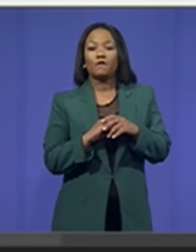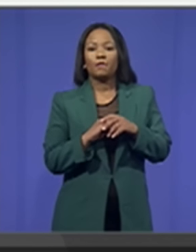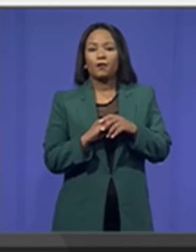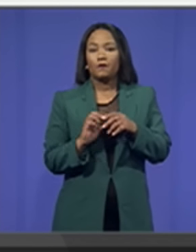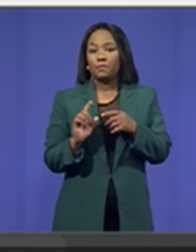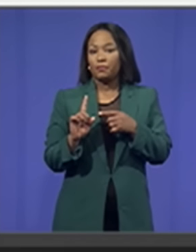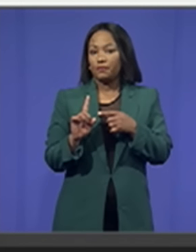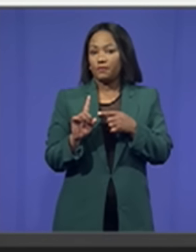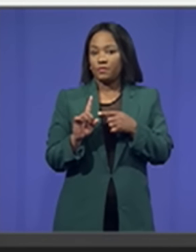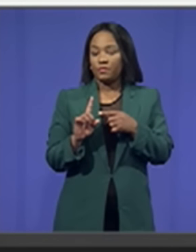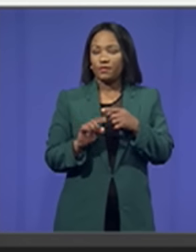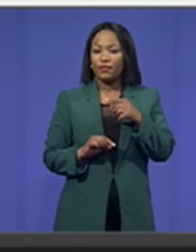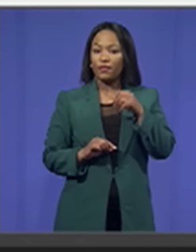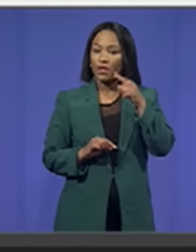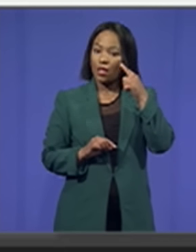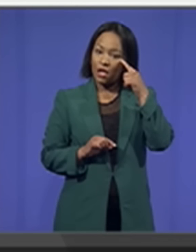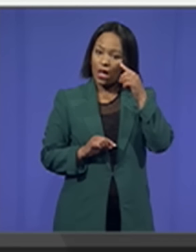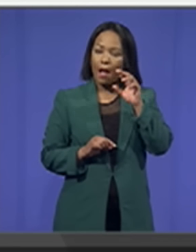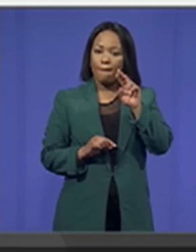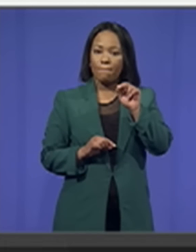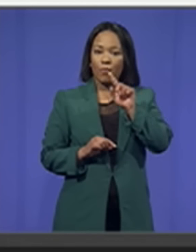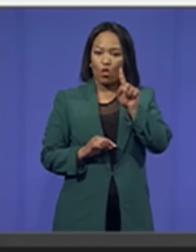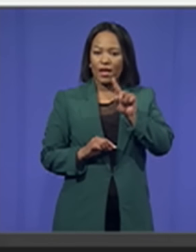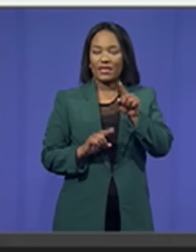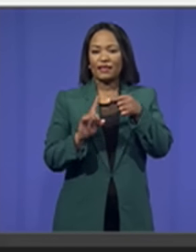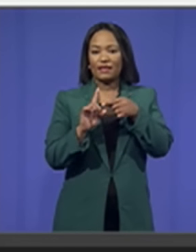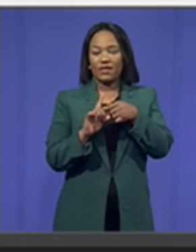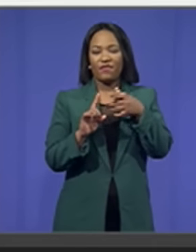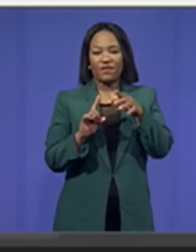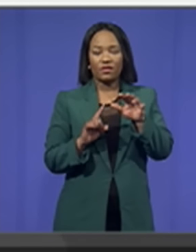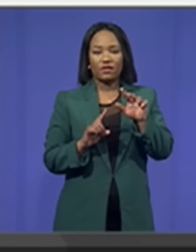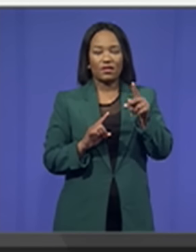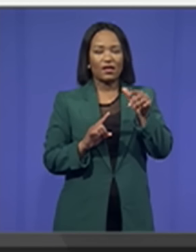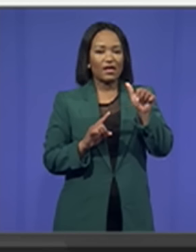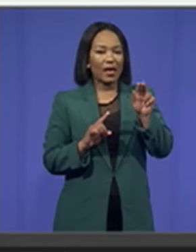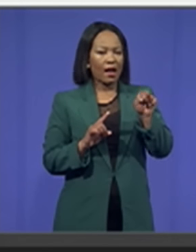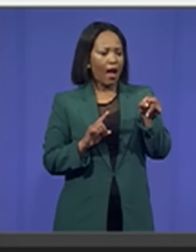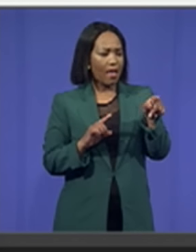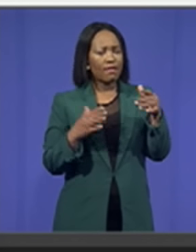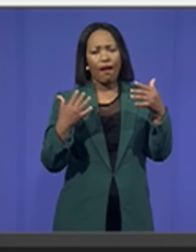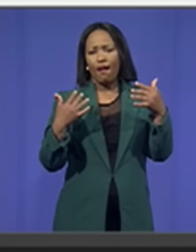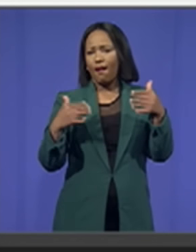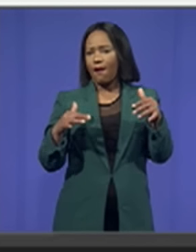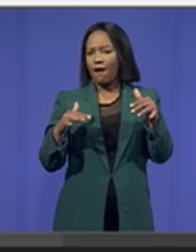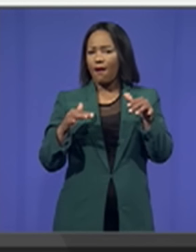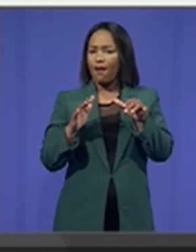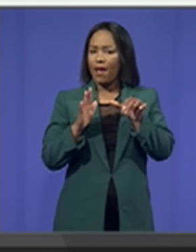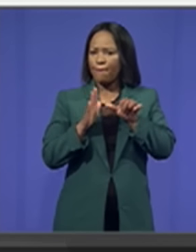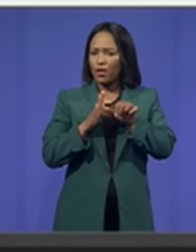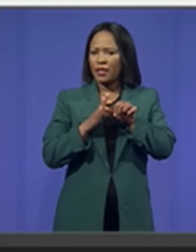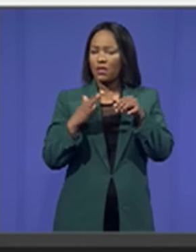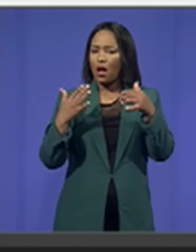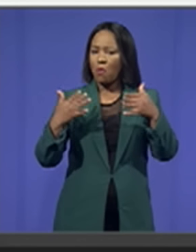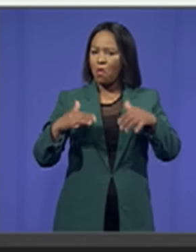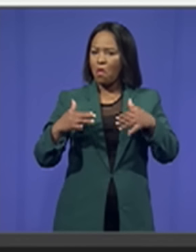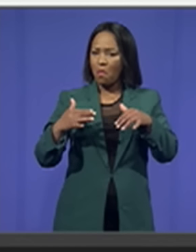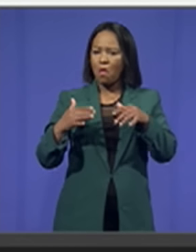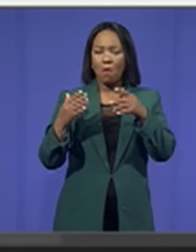General Mkhwanazi clears General Khan and deems him a hero, which I still disagree with Babu